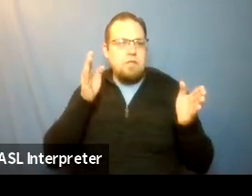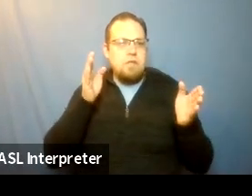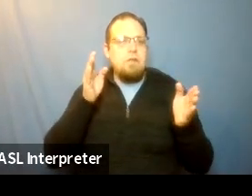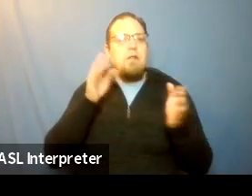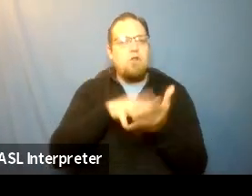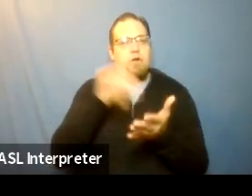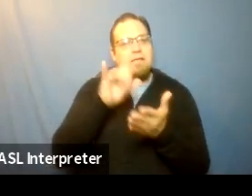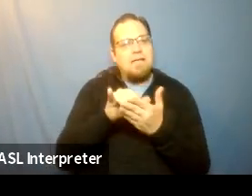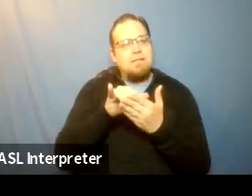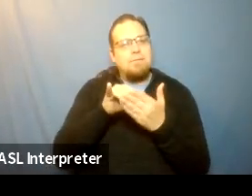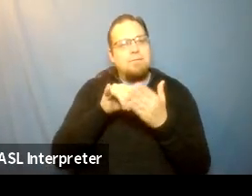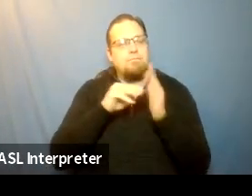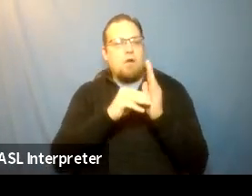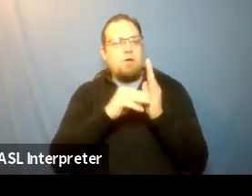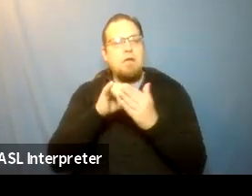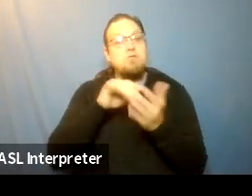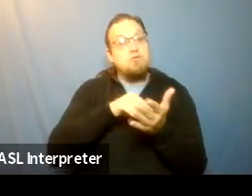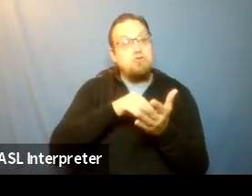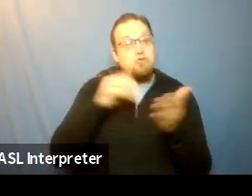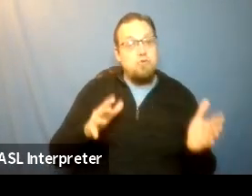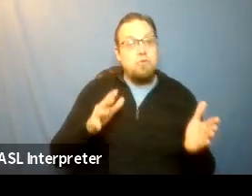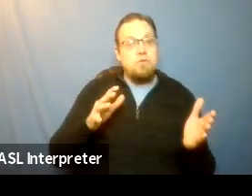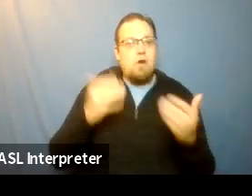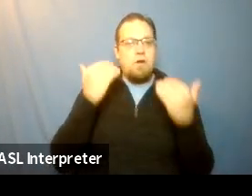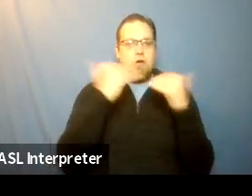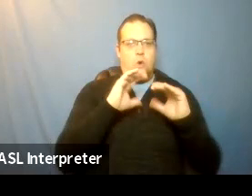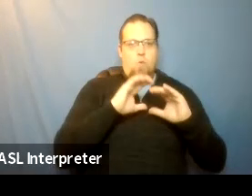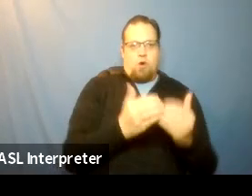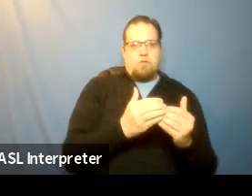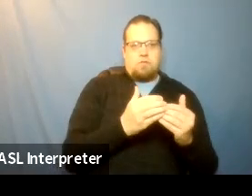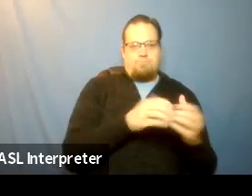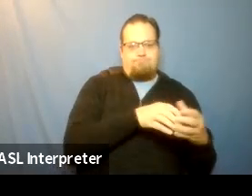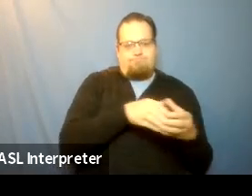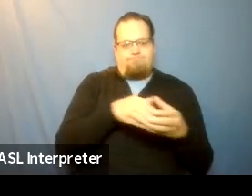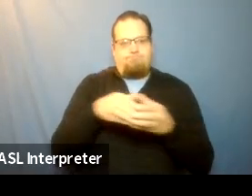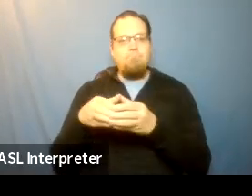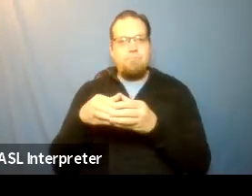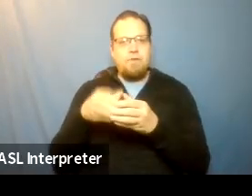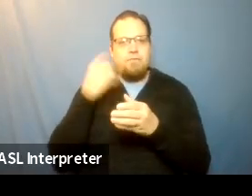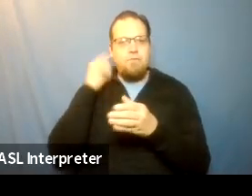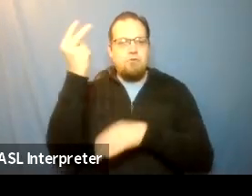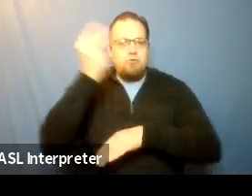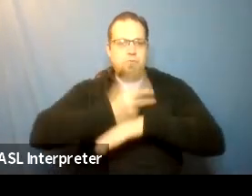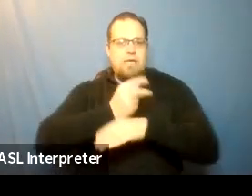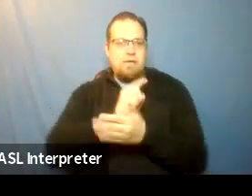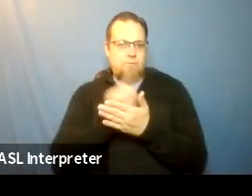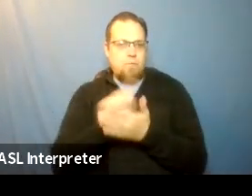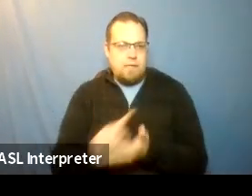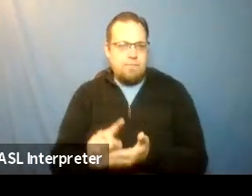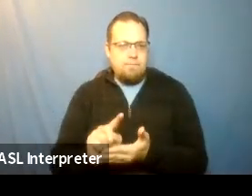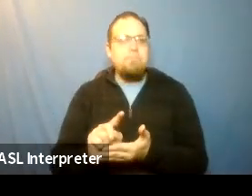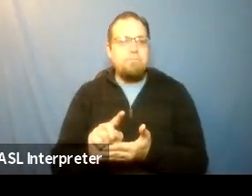it's the model where students are in cohorts and they come in for 2 days a week. And so